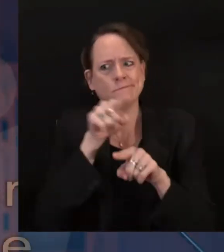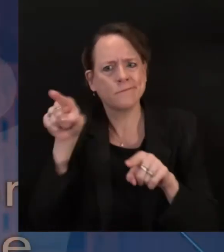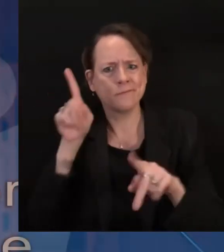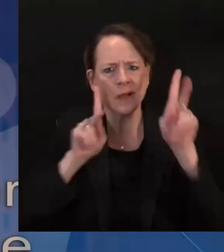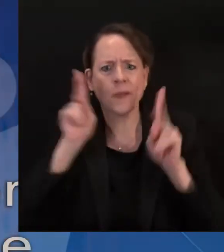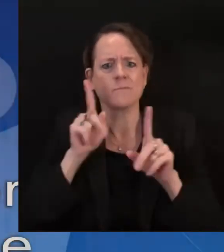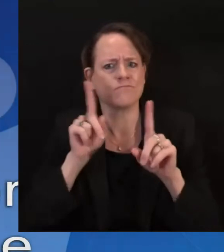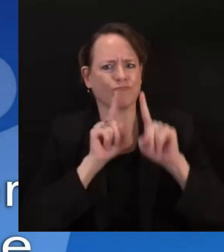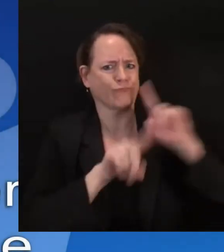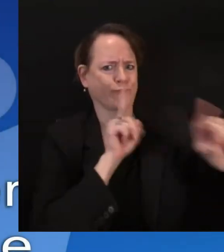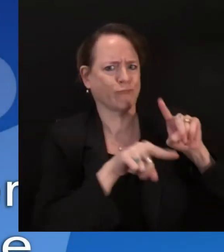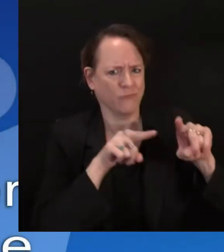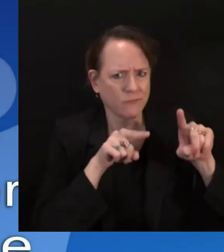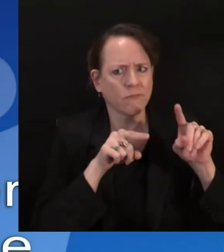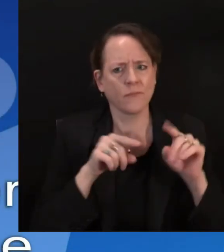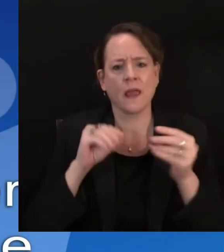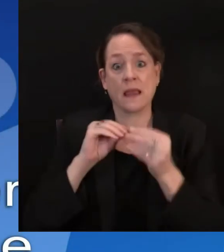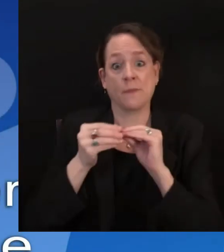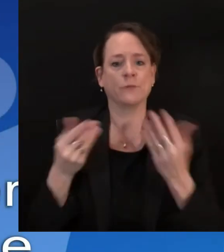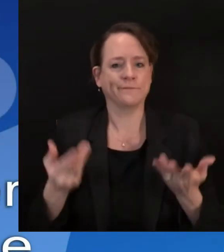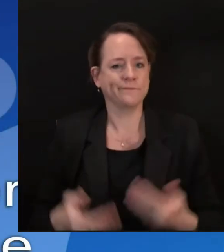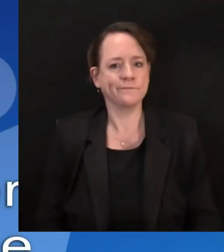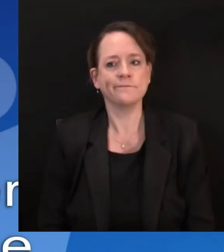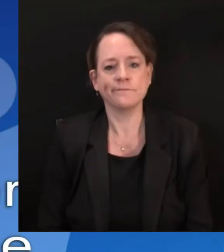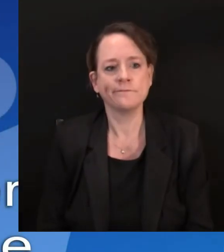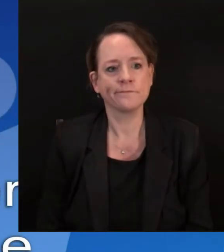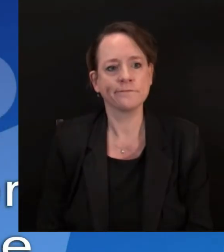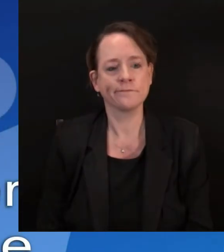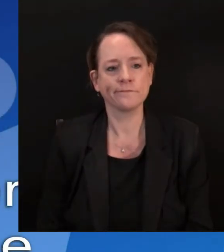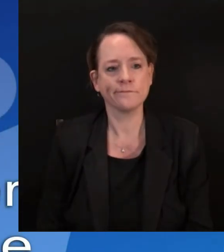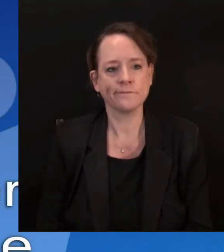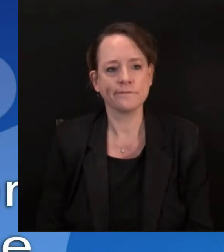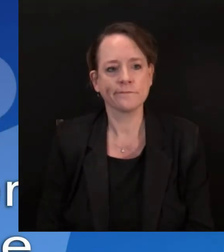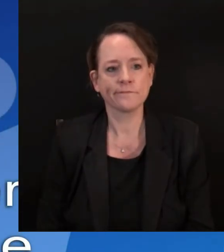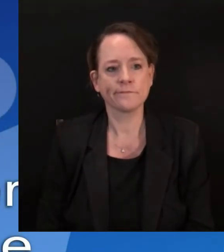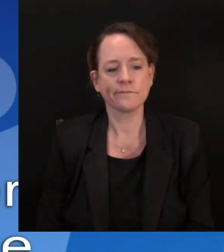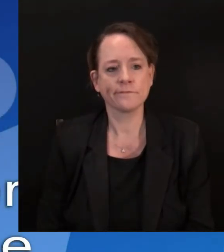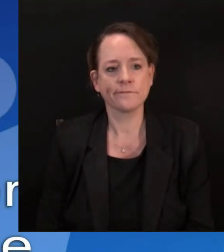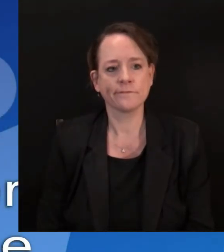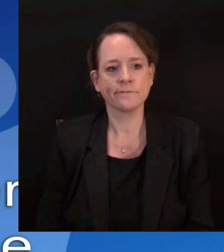you, Todd. Now to Danny Maxwell from WKOW-TV in Madison. Danny?